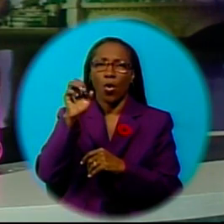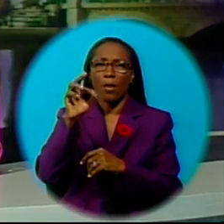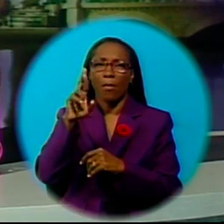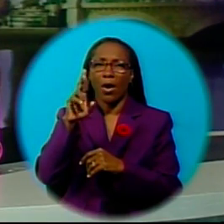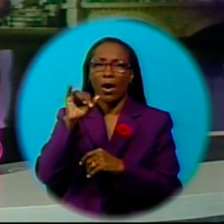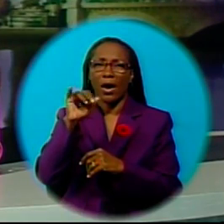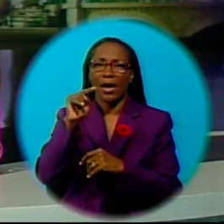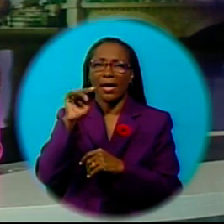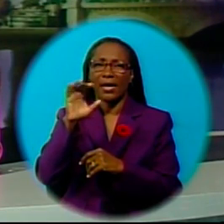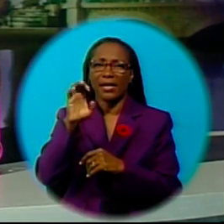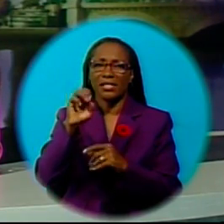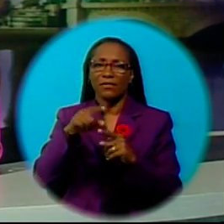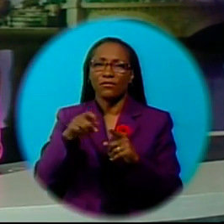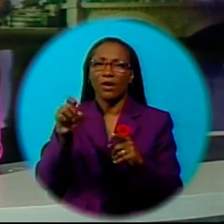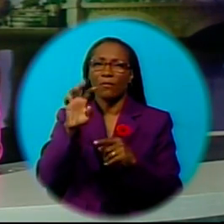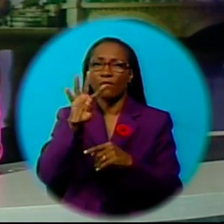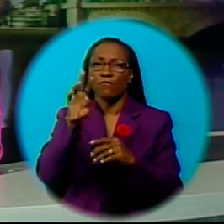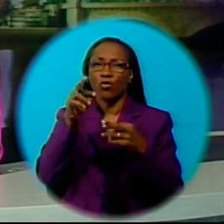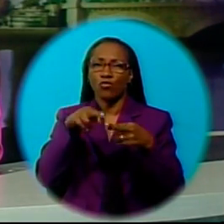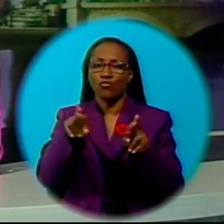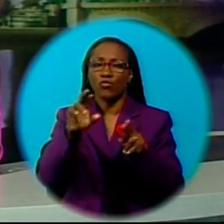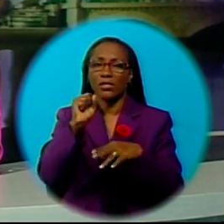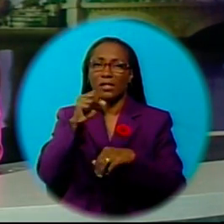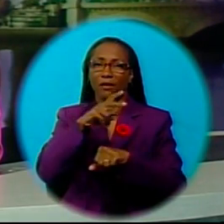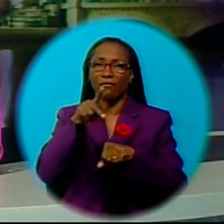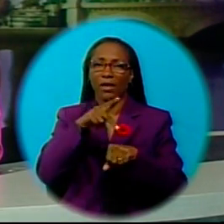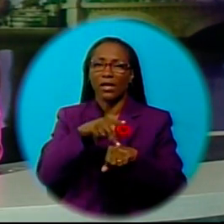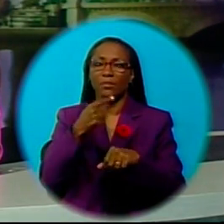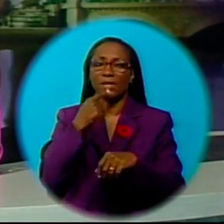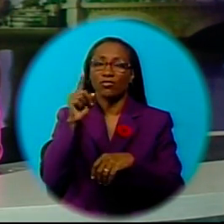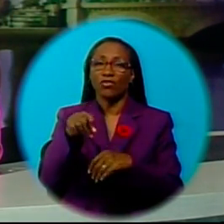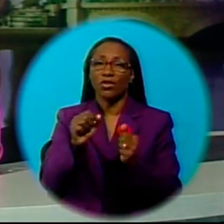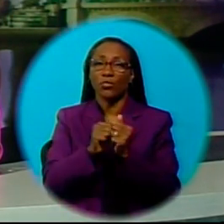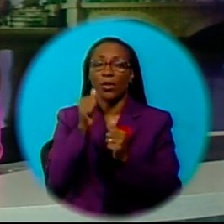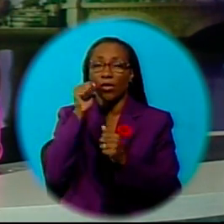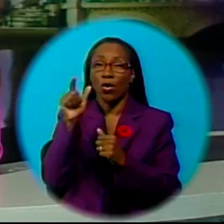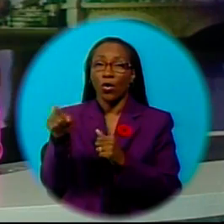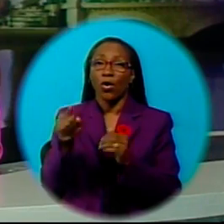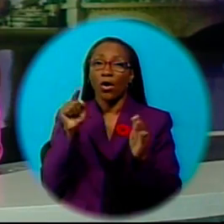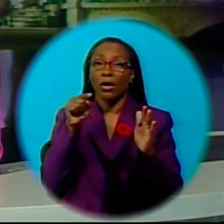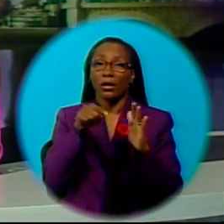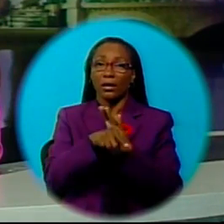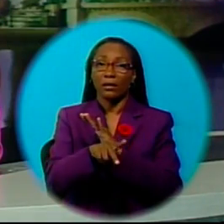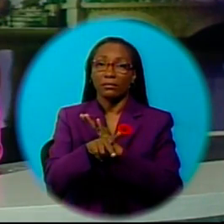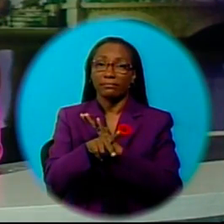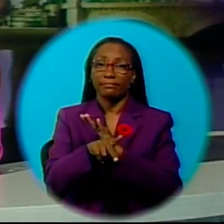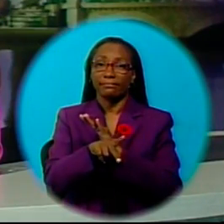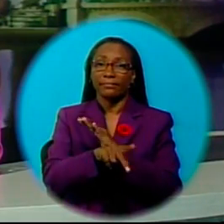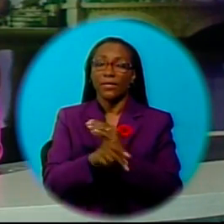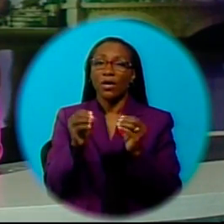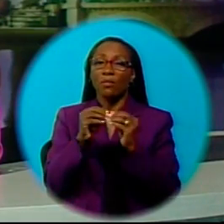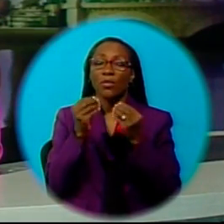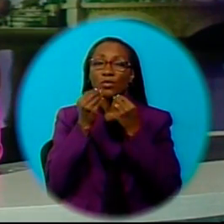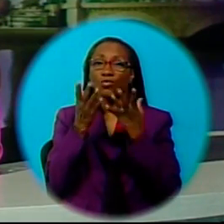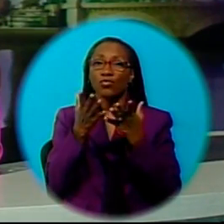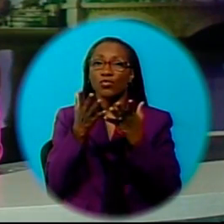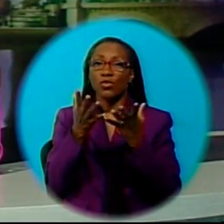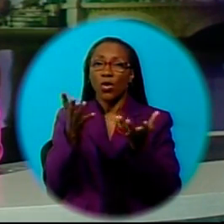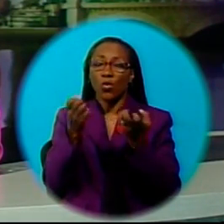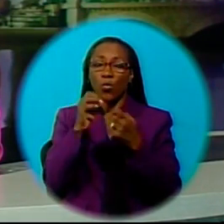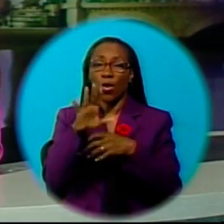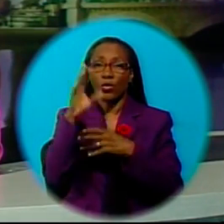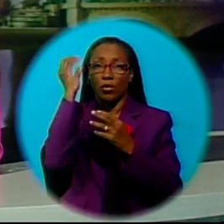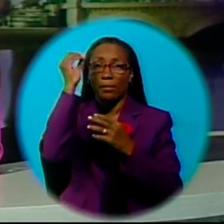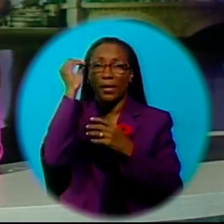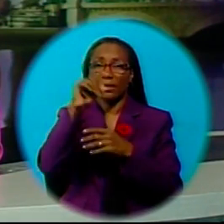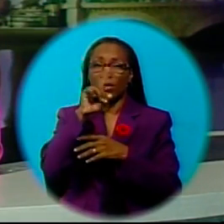Roads, St. Philip, has since been charged with her murder. We'll have more news ahead, but first we want to get your take